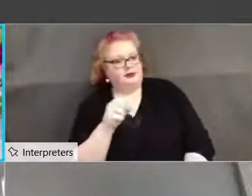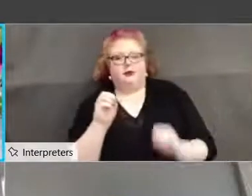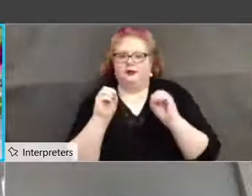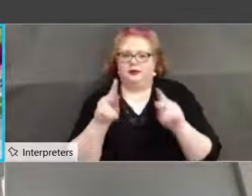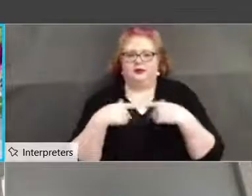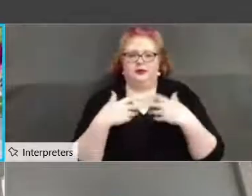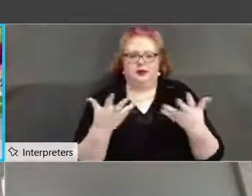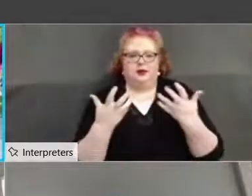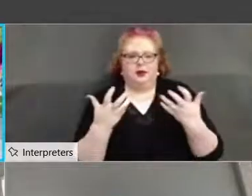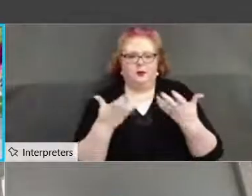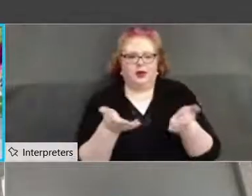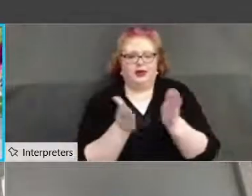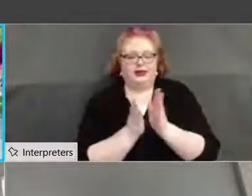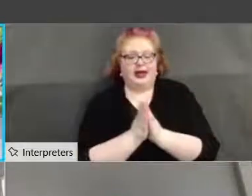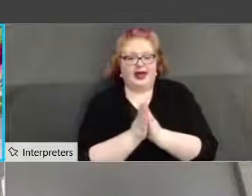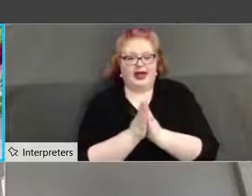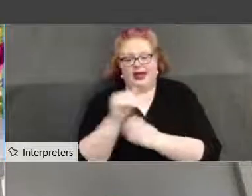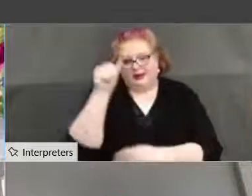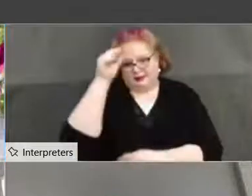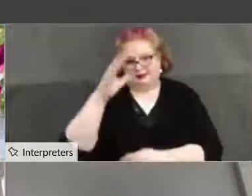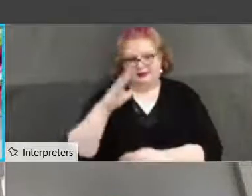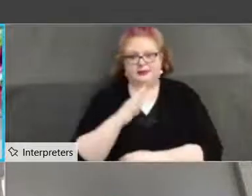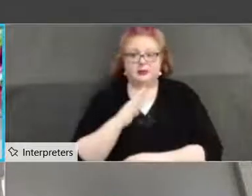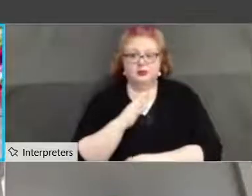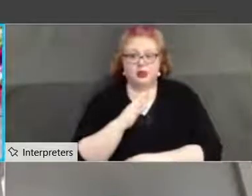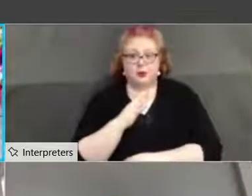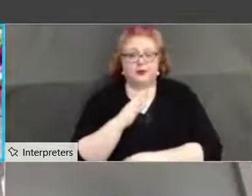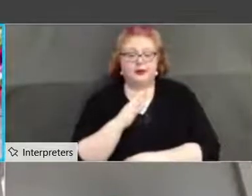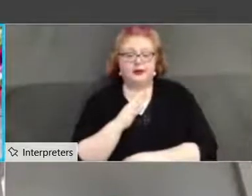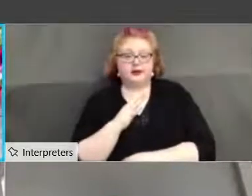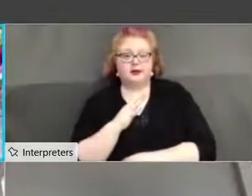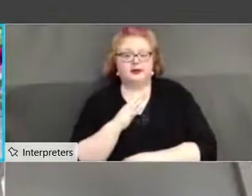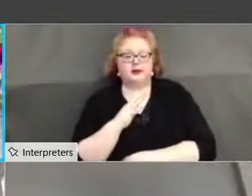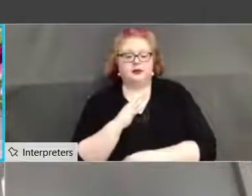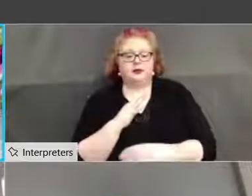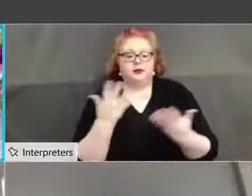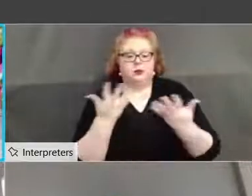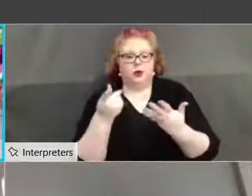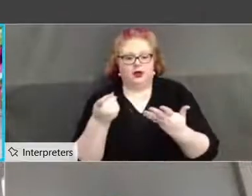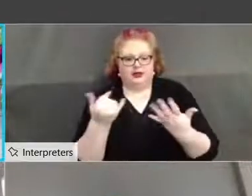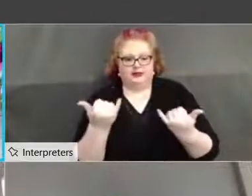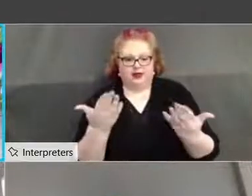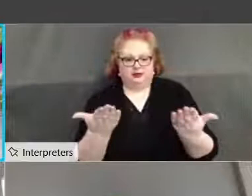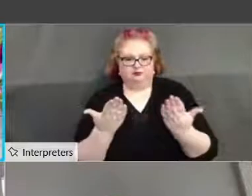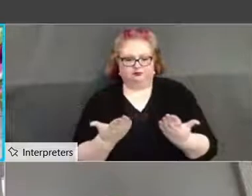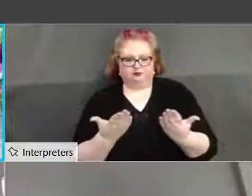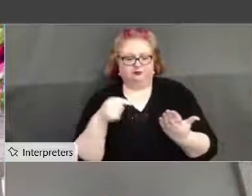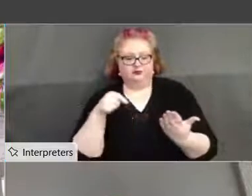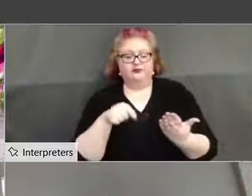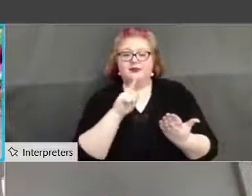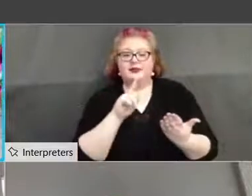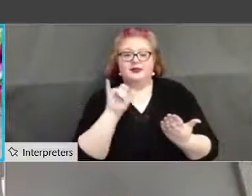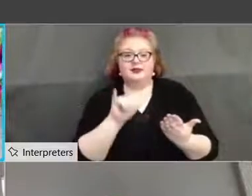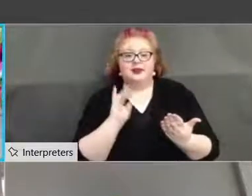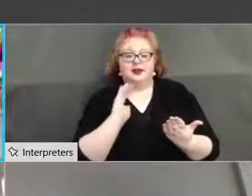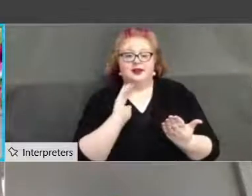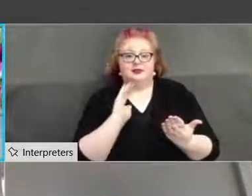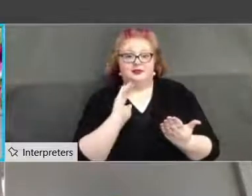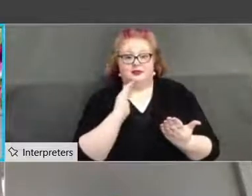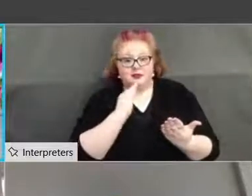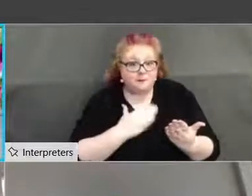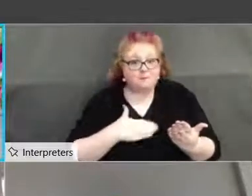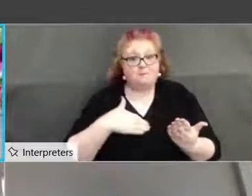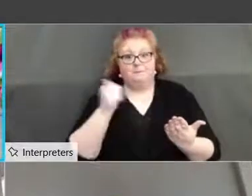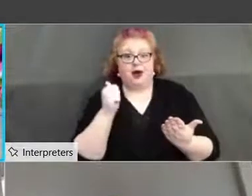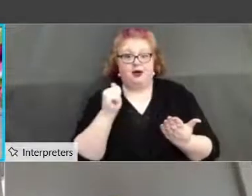ask the gentleman that did speak. What he has brought before us, is this the best that they can